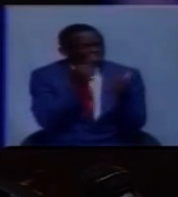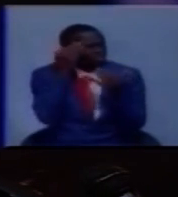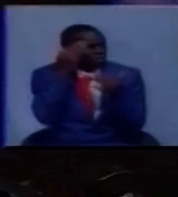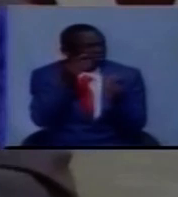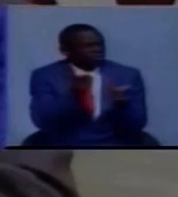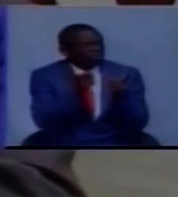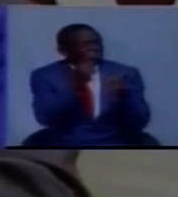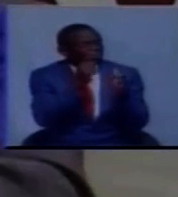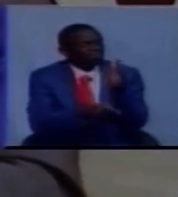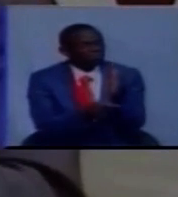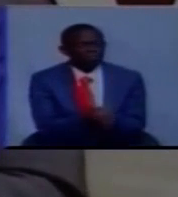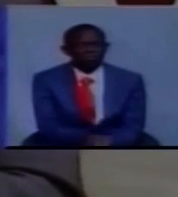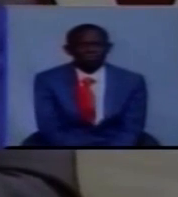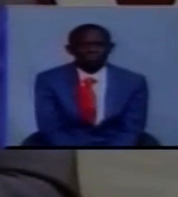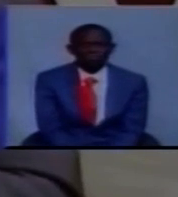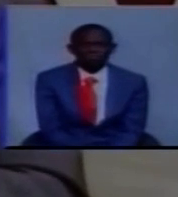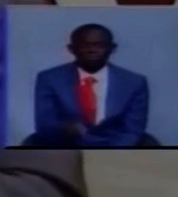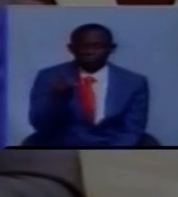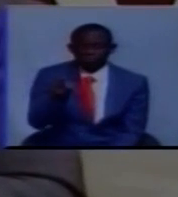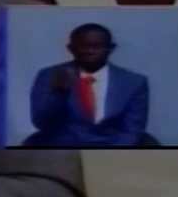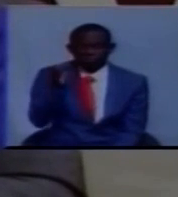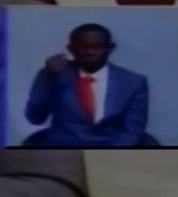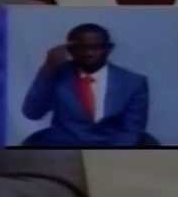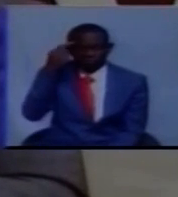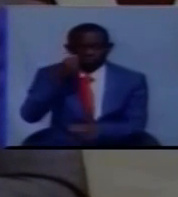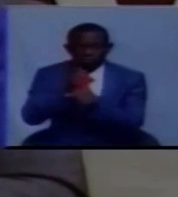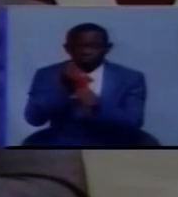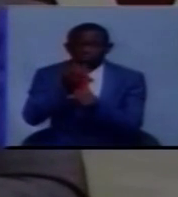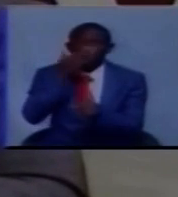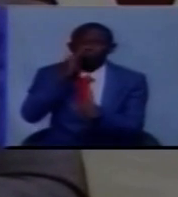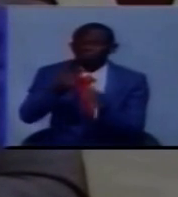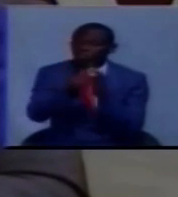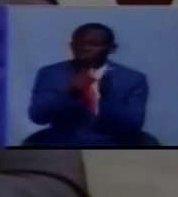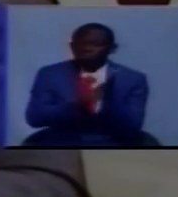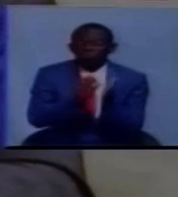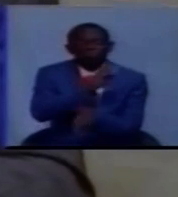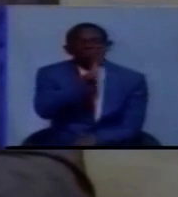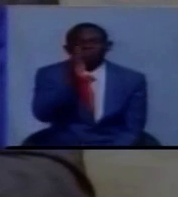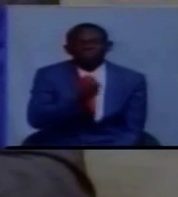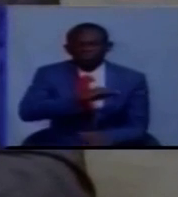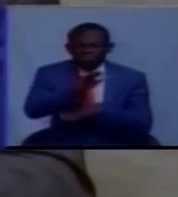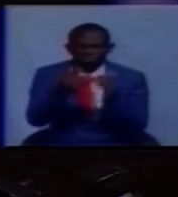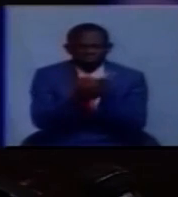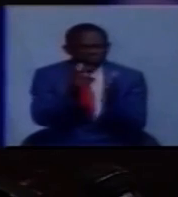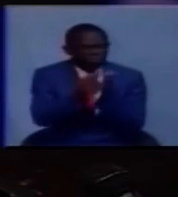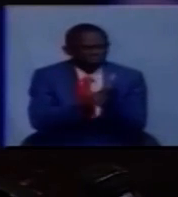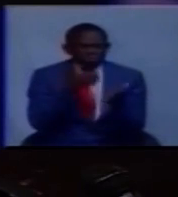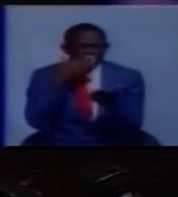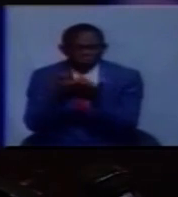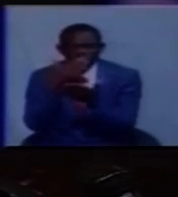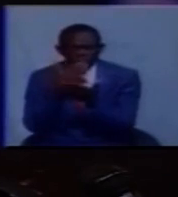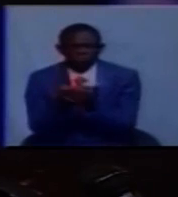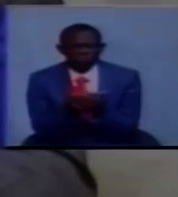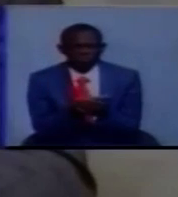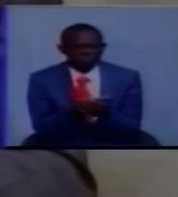laws. All the laws that we make are very good laws. I would like to assure you that. Challenges in executing this particular